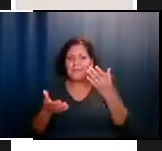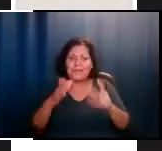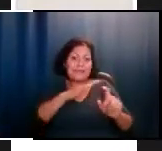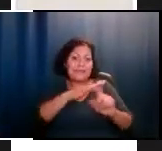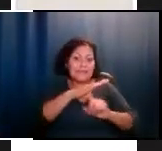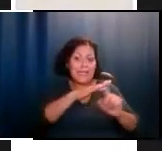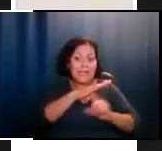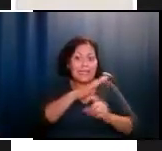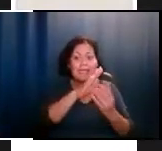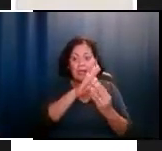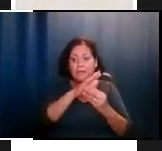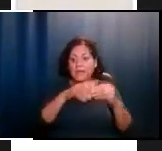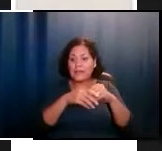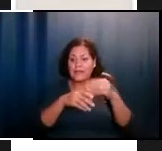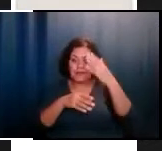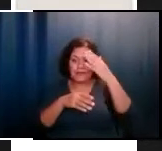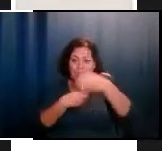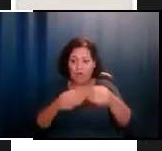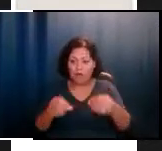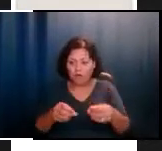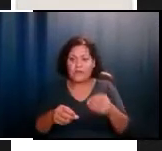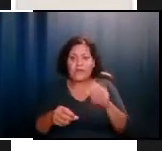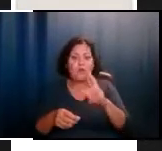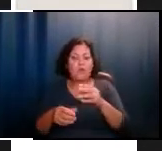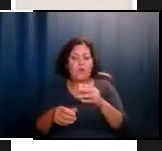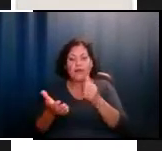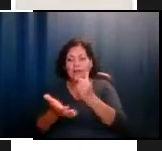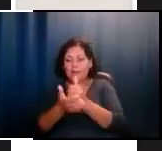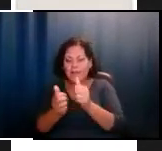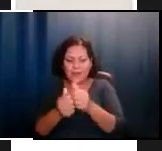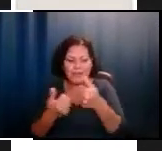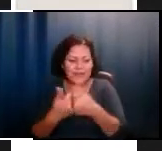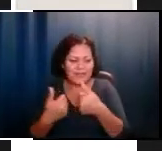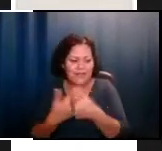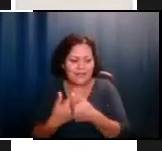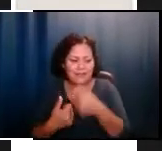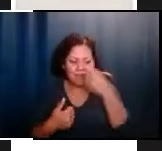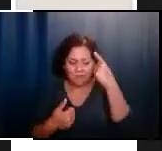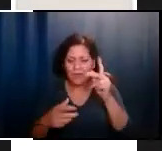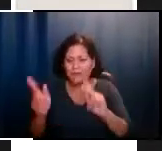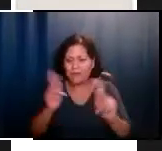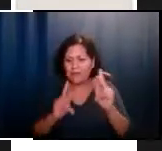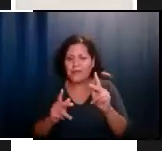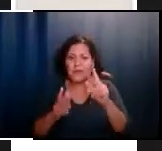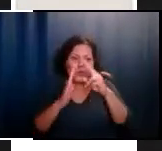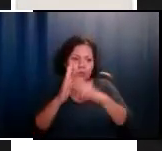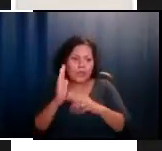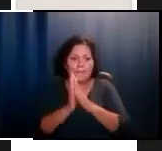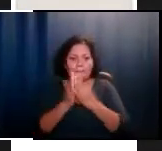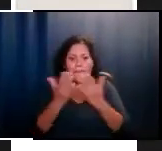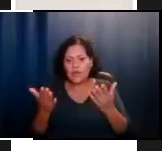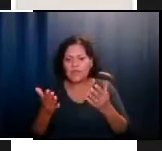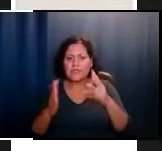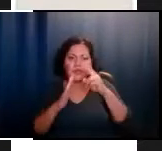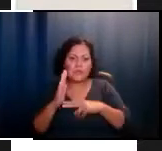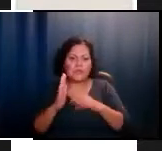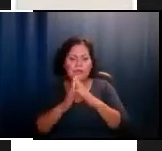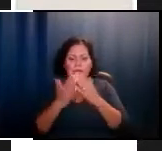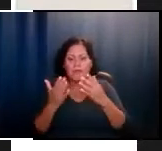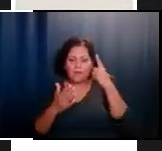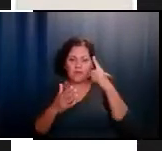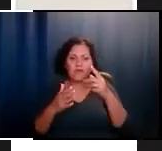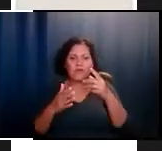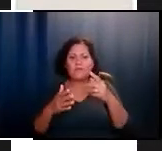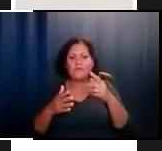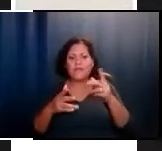copying in the office, assisting with games for the residents, even reading books for the residents, visiting